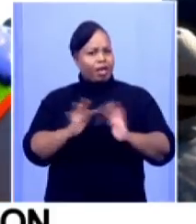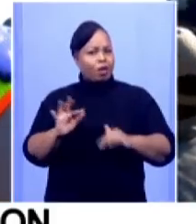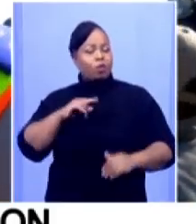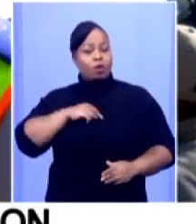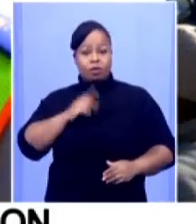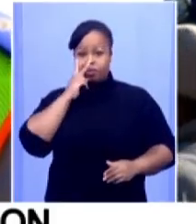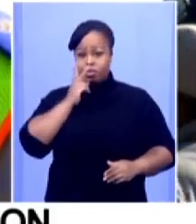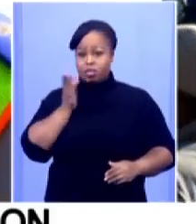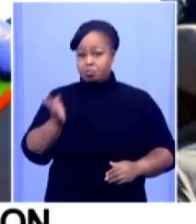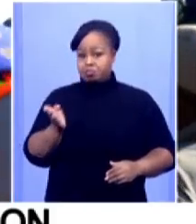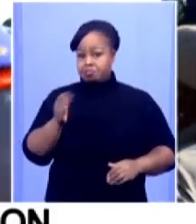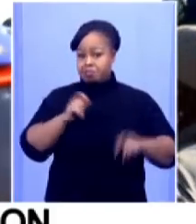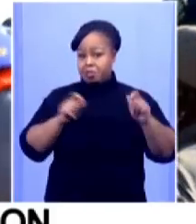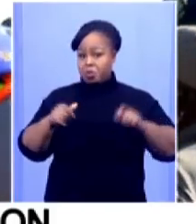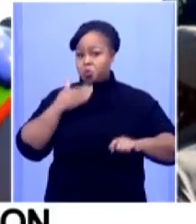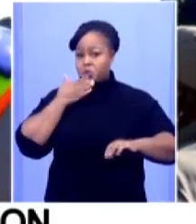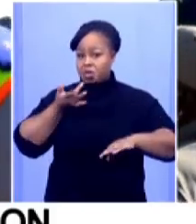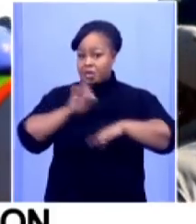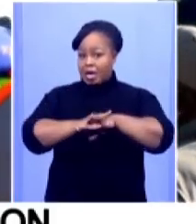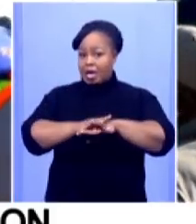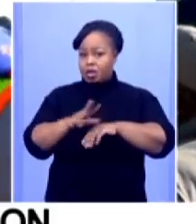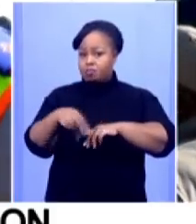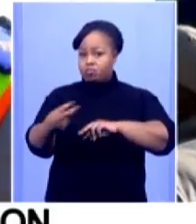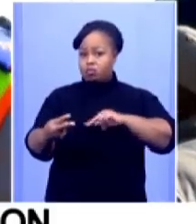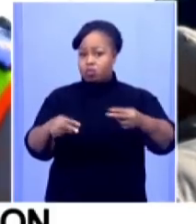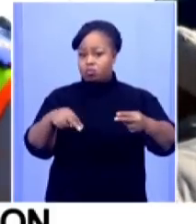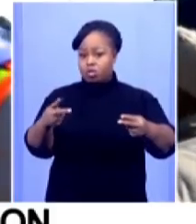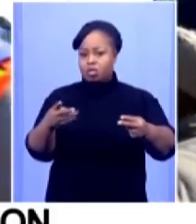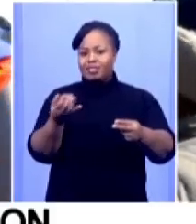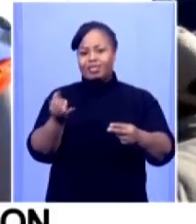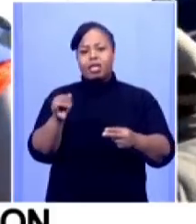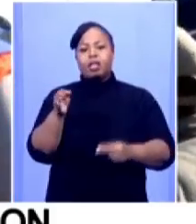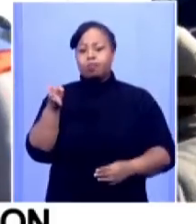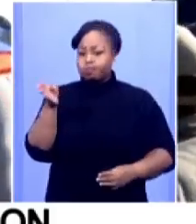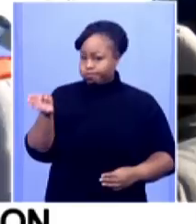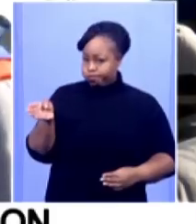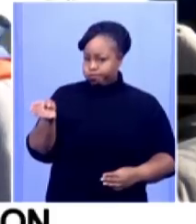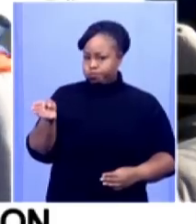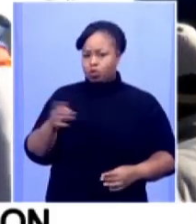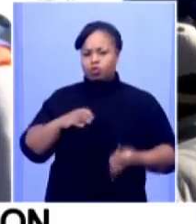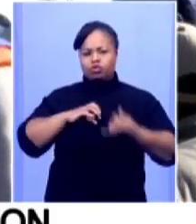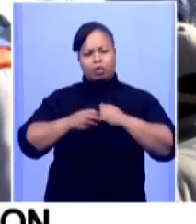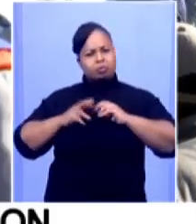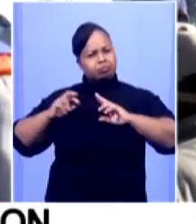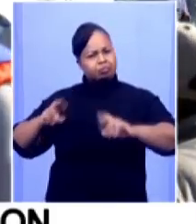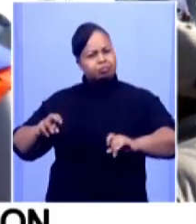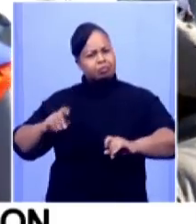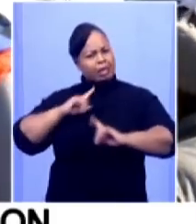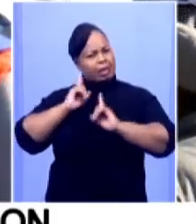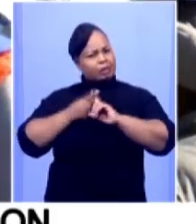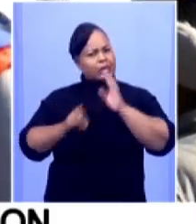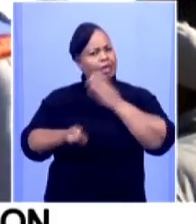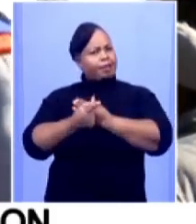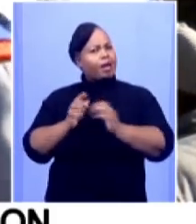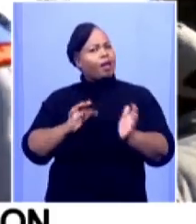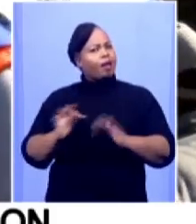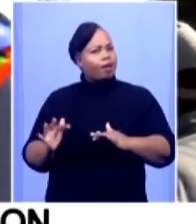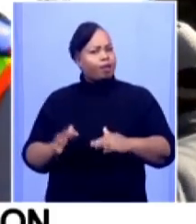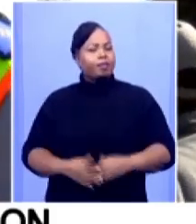are still on the scene. They are experts who are trying to investigate the cause of the accident. And sadly so, as